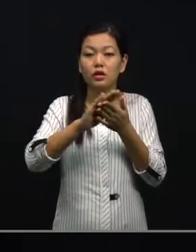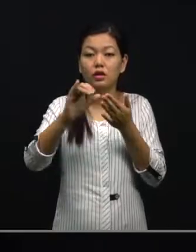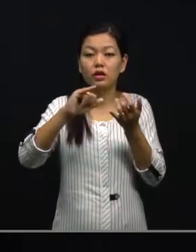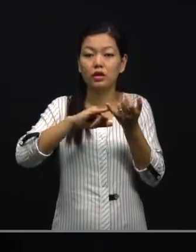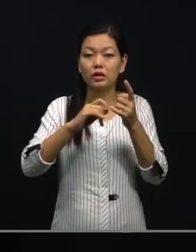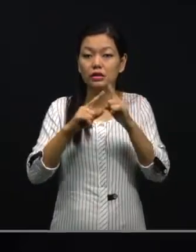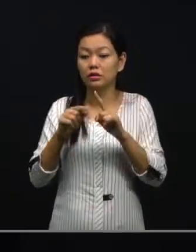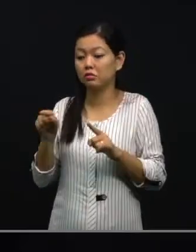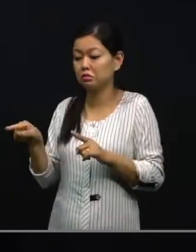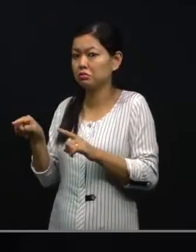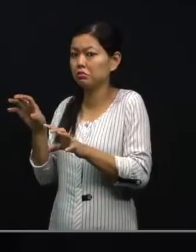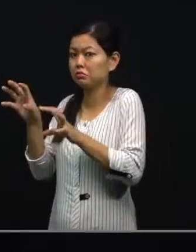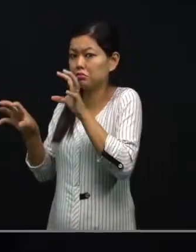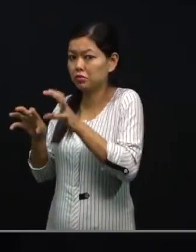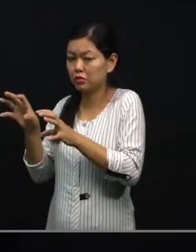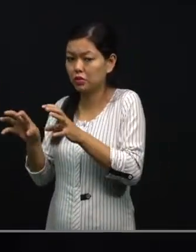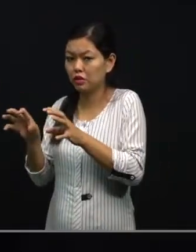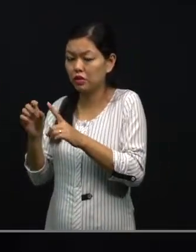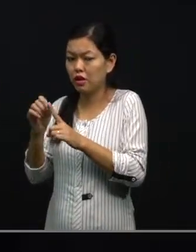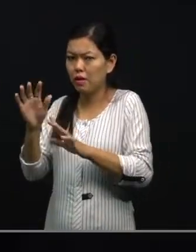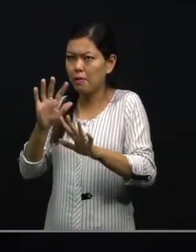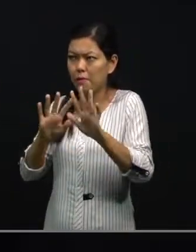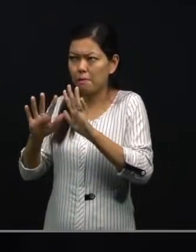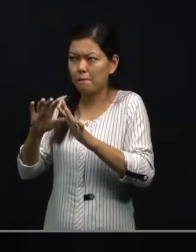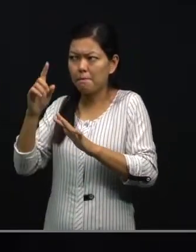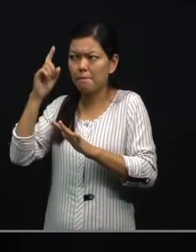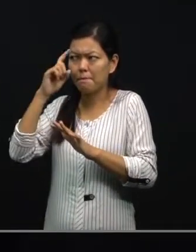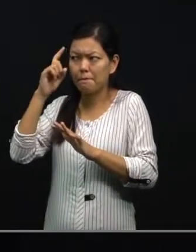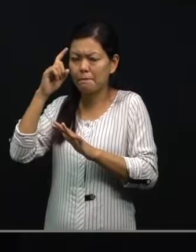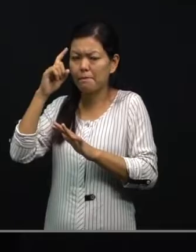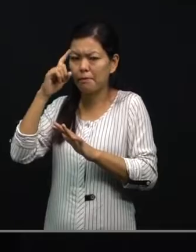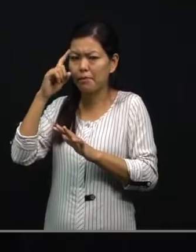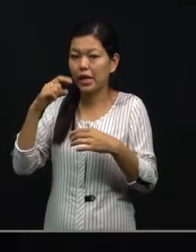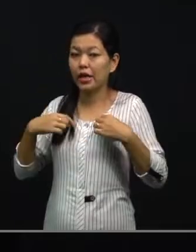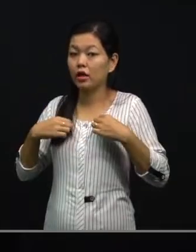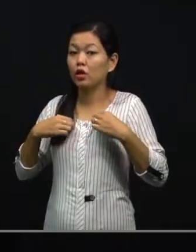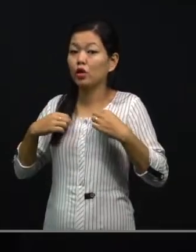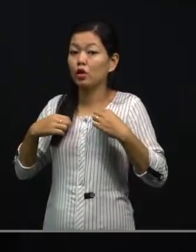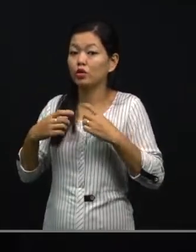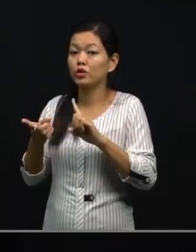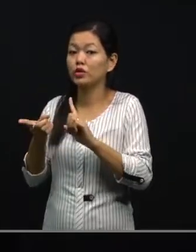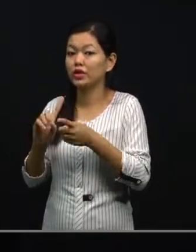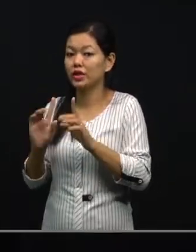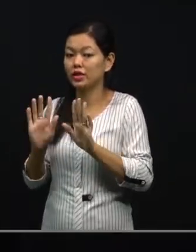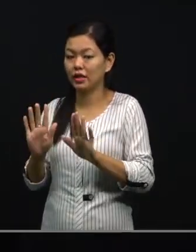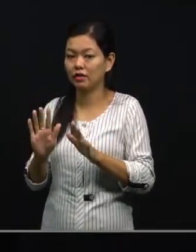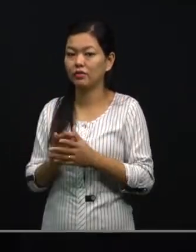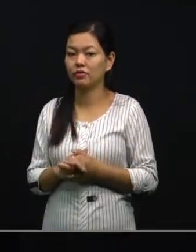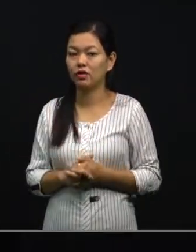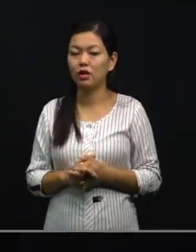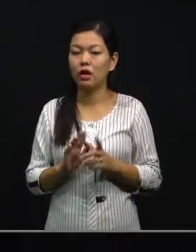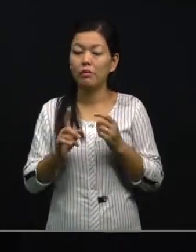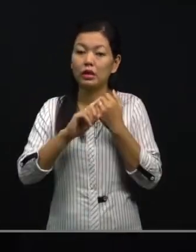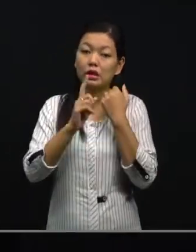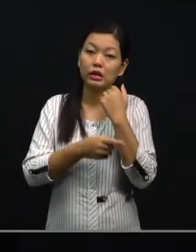he's very scheming in nature. The way he planned is very meticulous, you know, very meticulous, but usually foiled by the twins